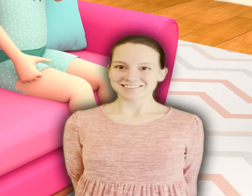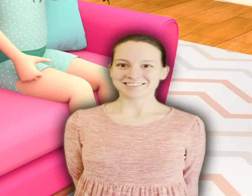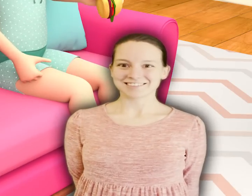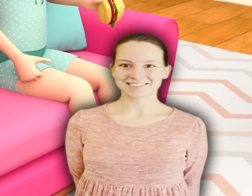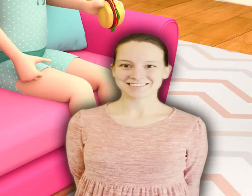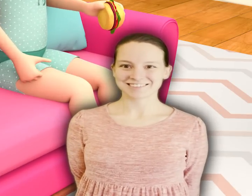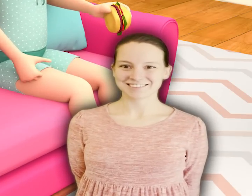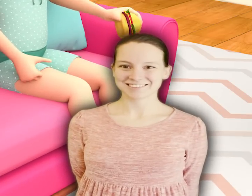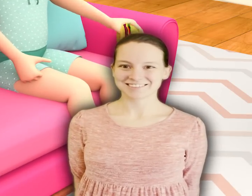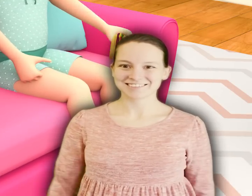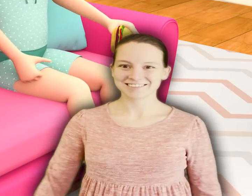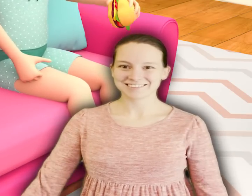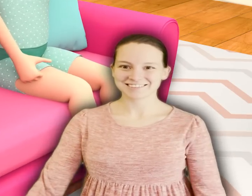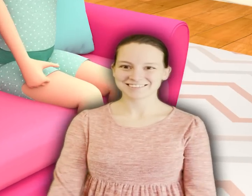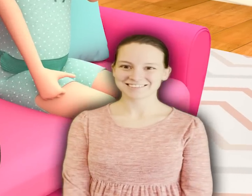hand